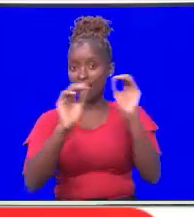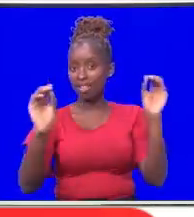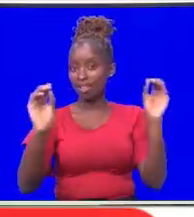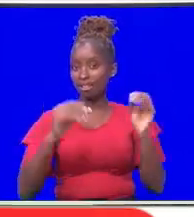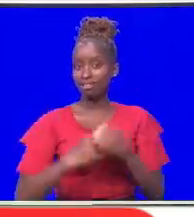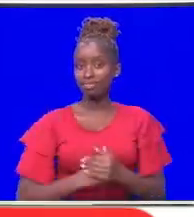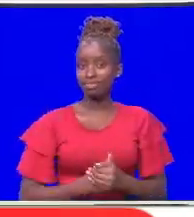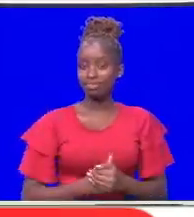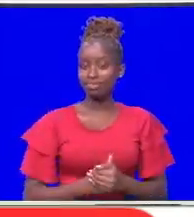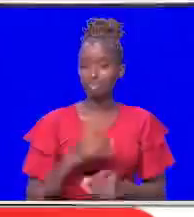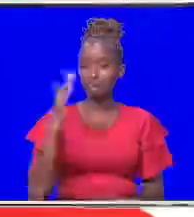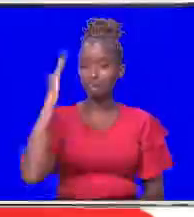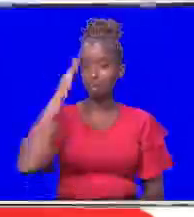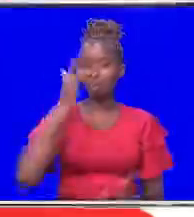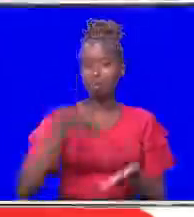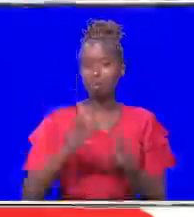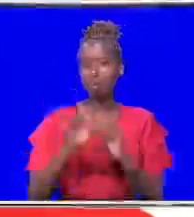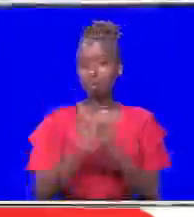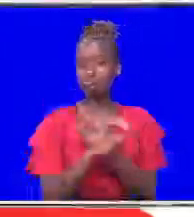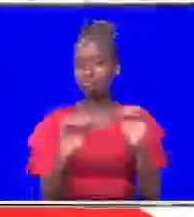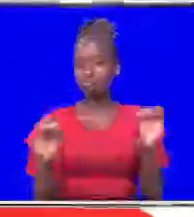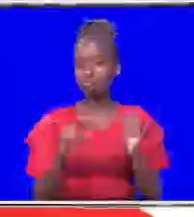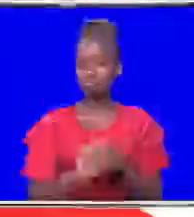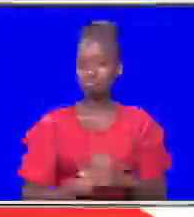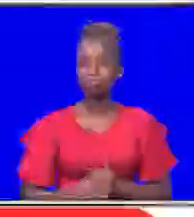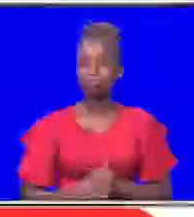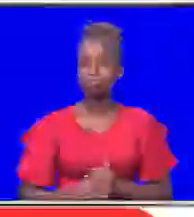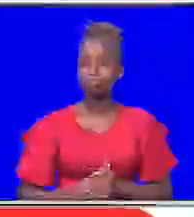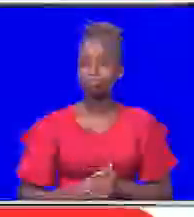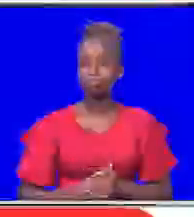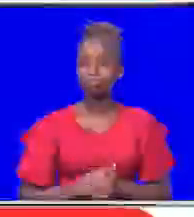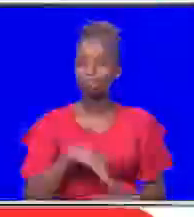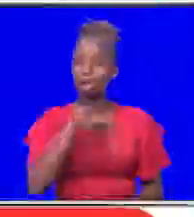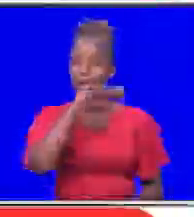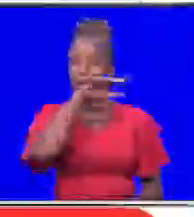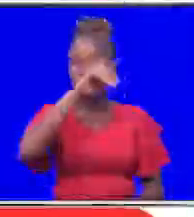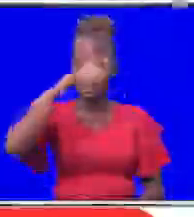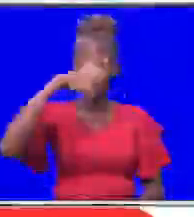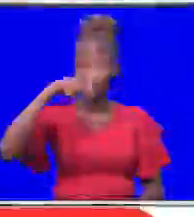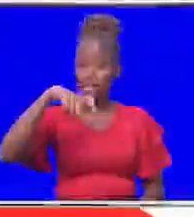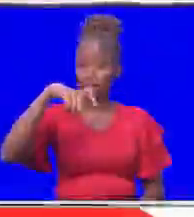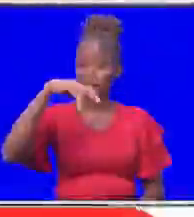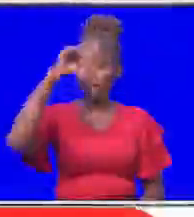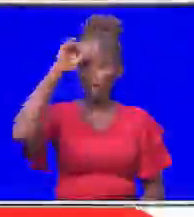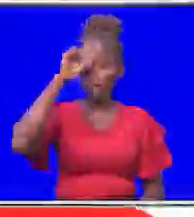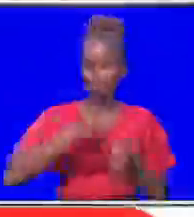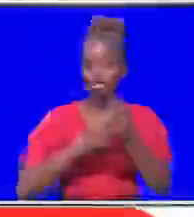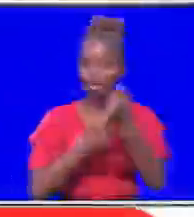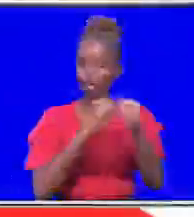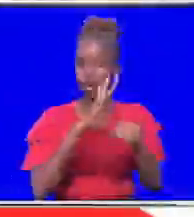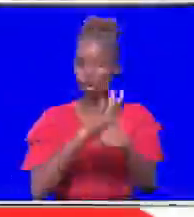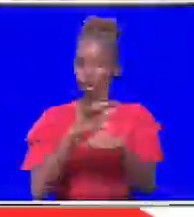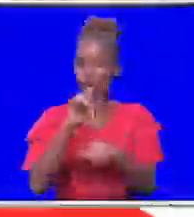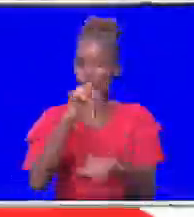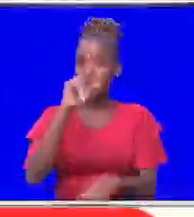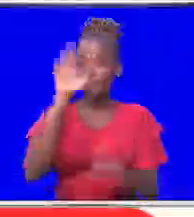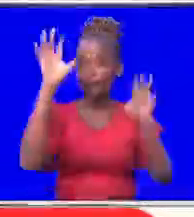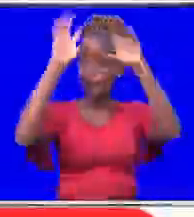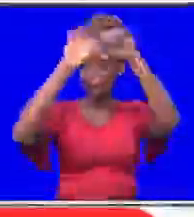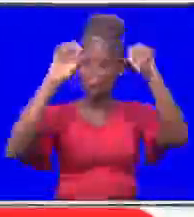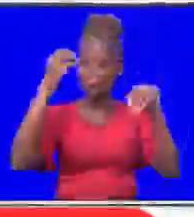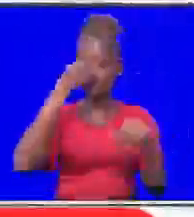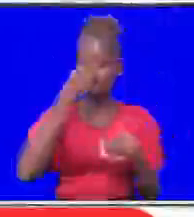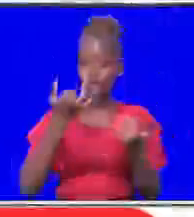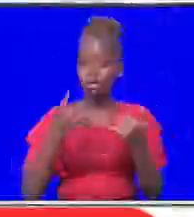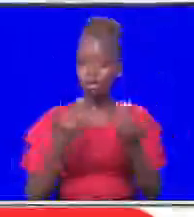Hajui njia. Odinga needs the government support and more so President Ruto to secure support for his African